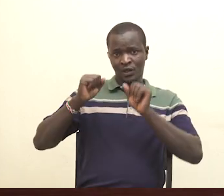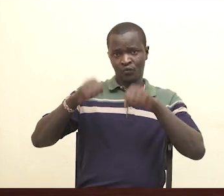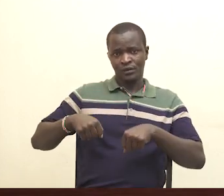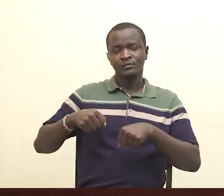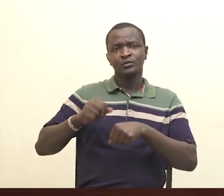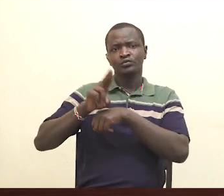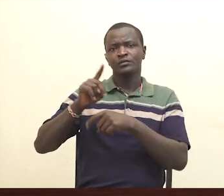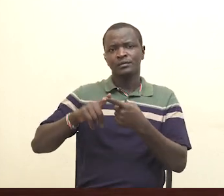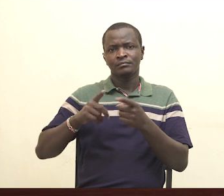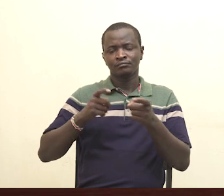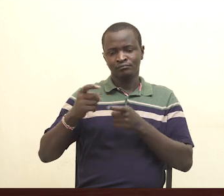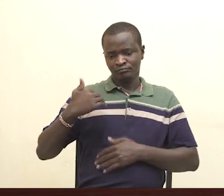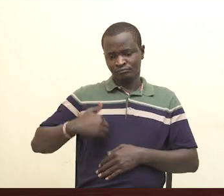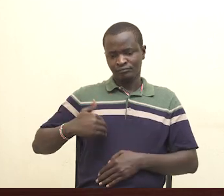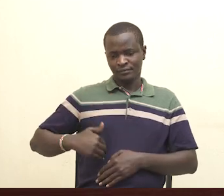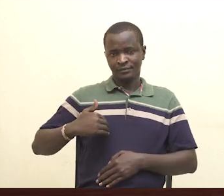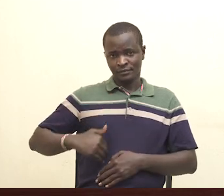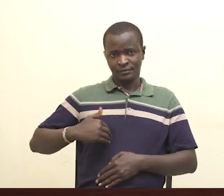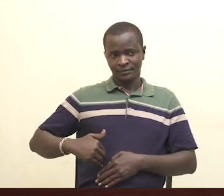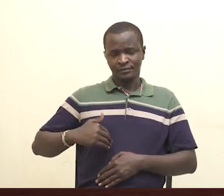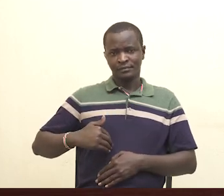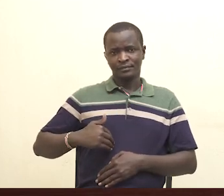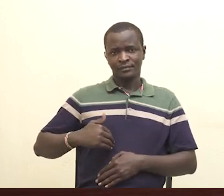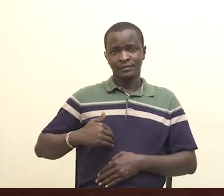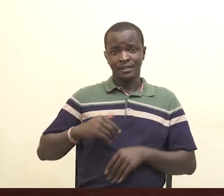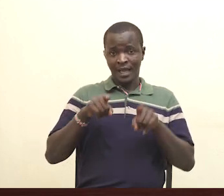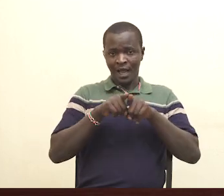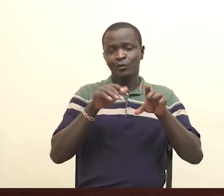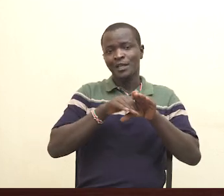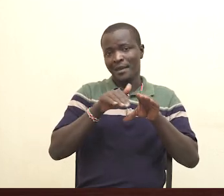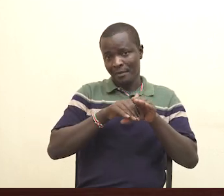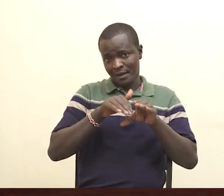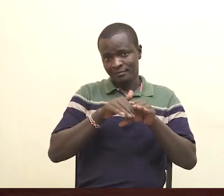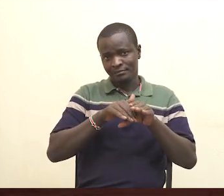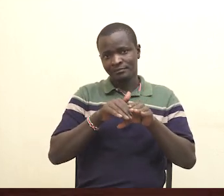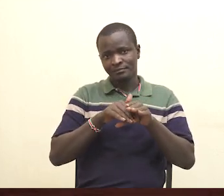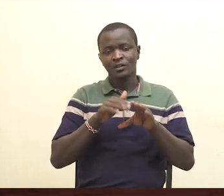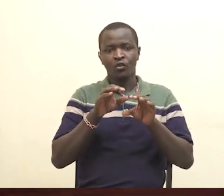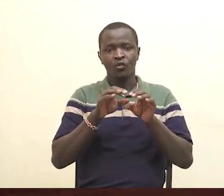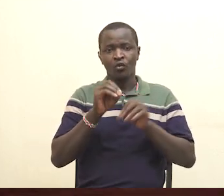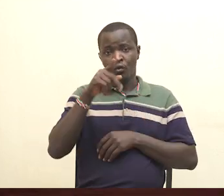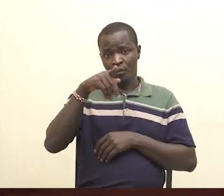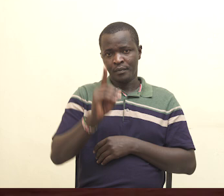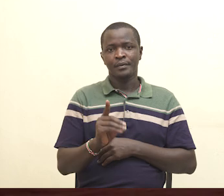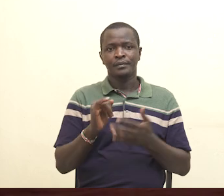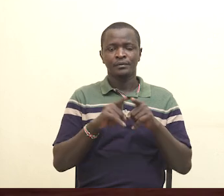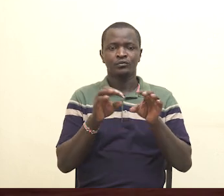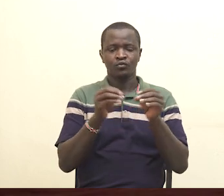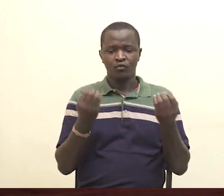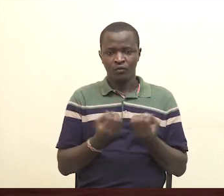nerve, a core nerve that is supposed to be operating my leg. I'm also a